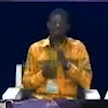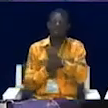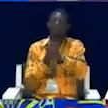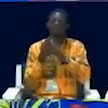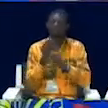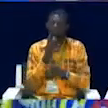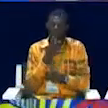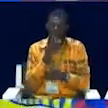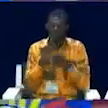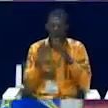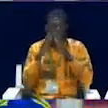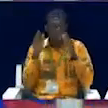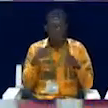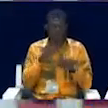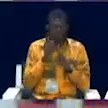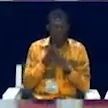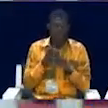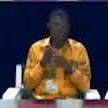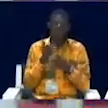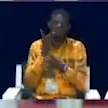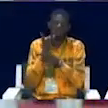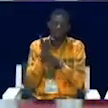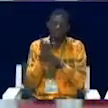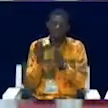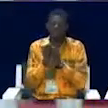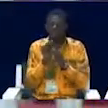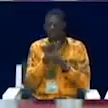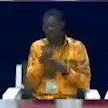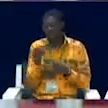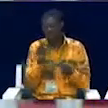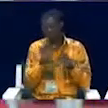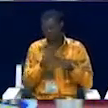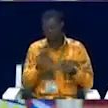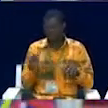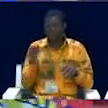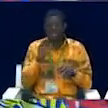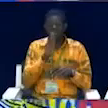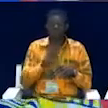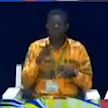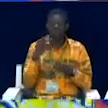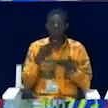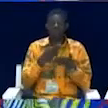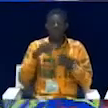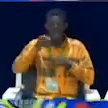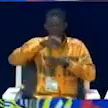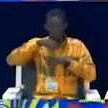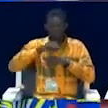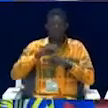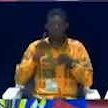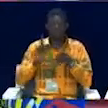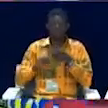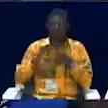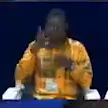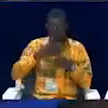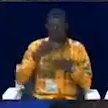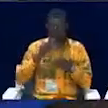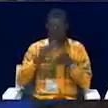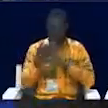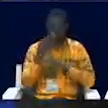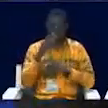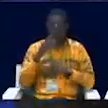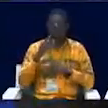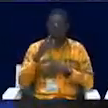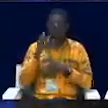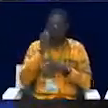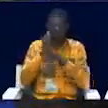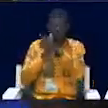ile won nibi ti won ti omode yi si ati awon yoku won mo fi anointing yen mo fi si waju omode yi mo mu matu